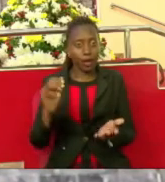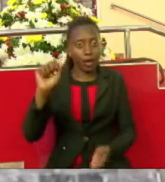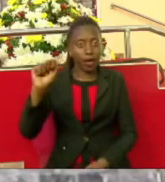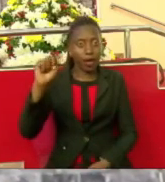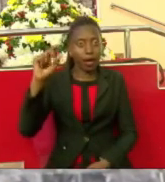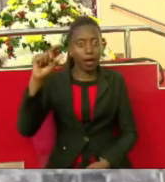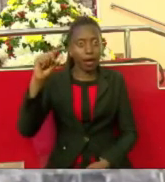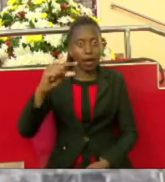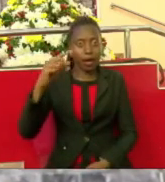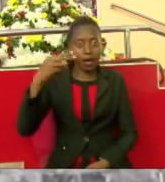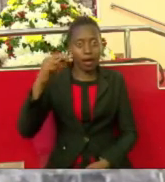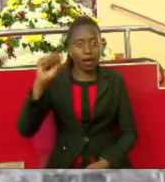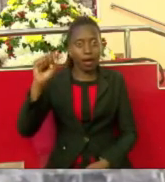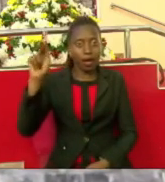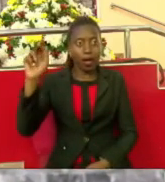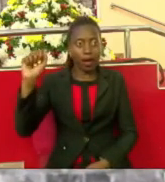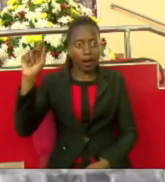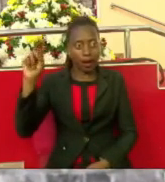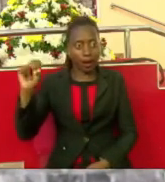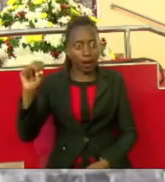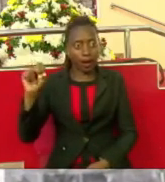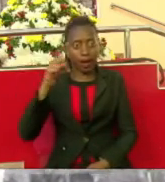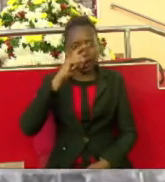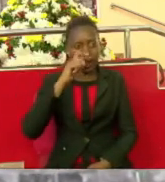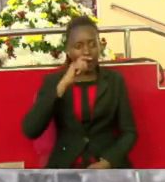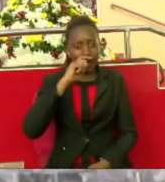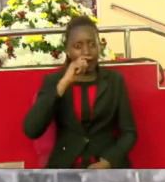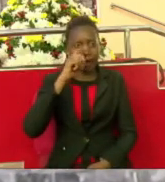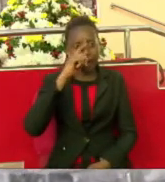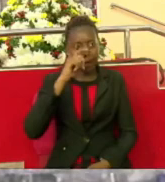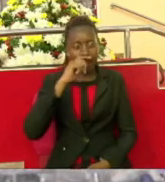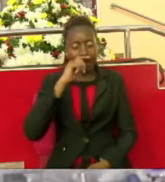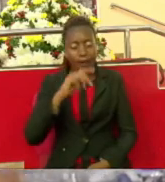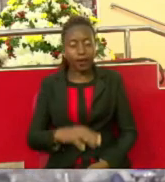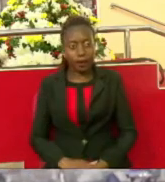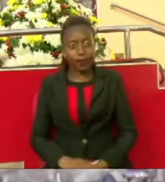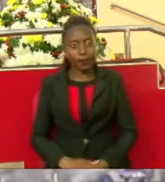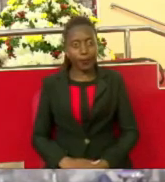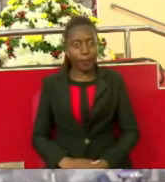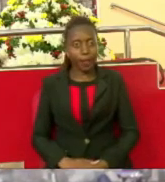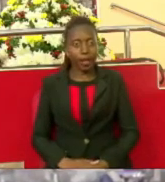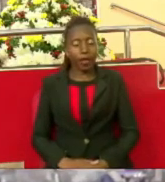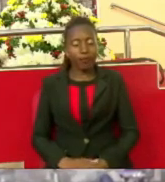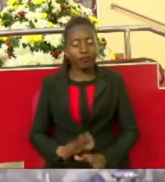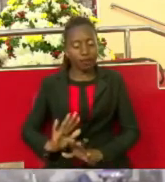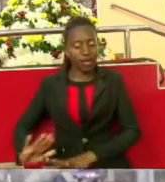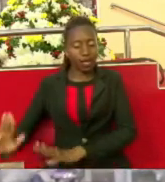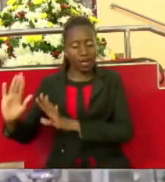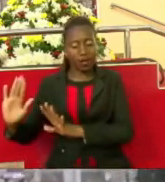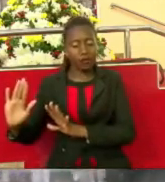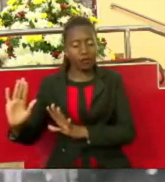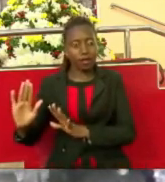years, he felt that is not his calling. He left and became a game developer.